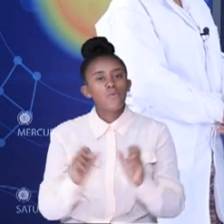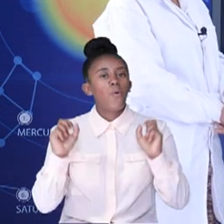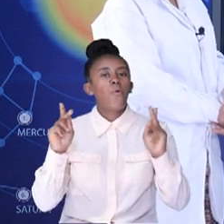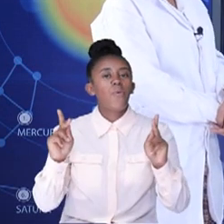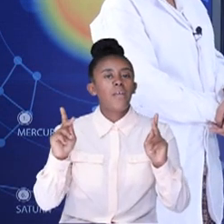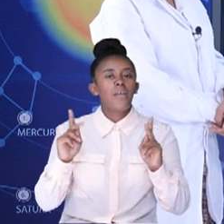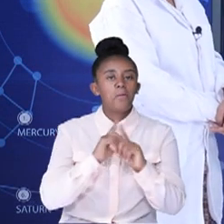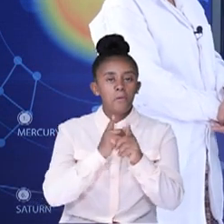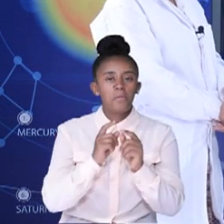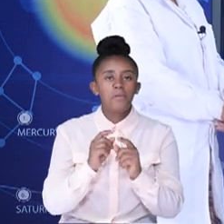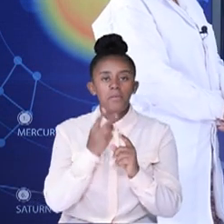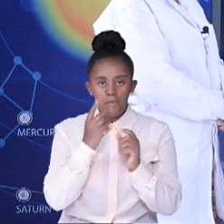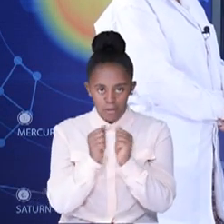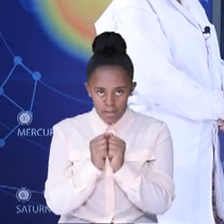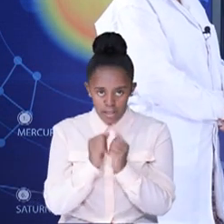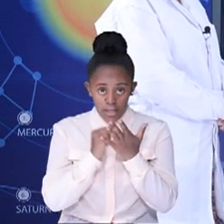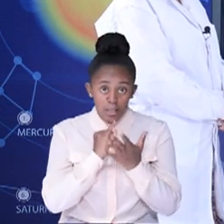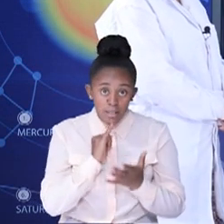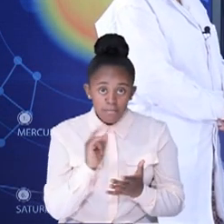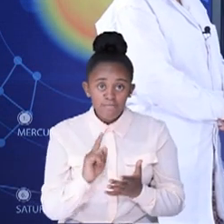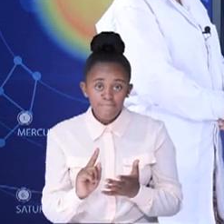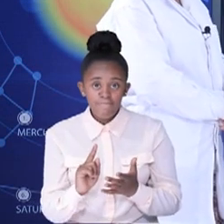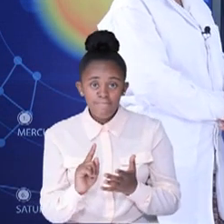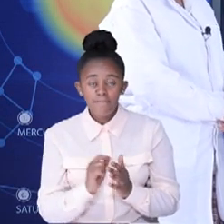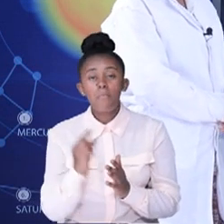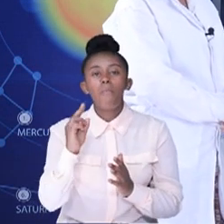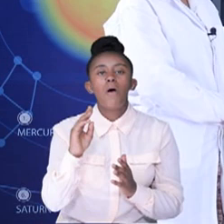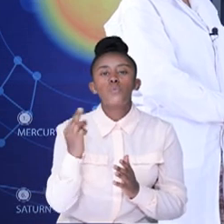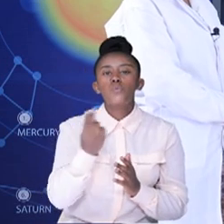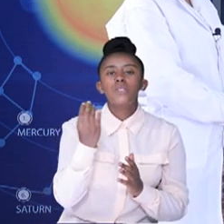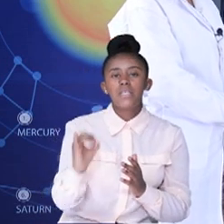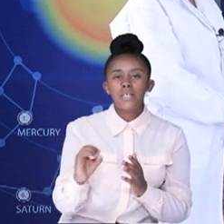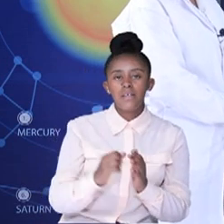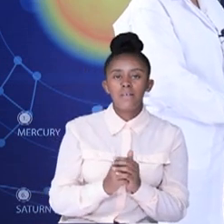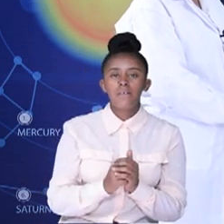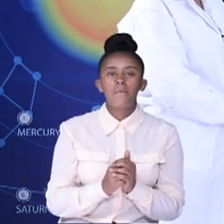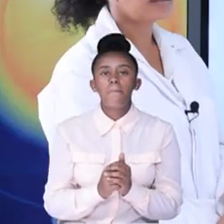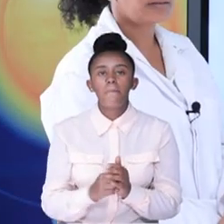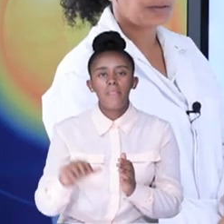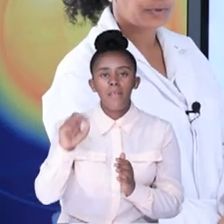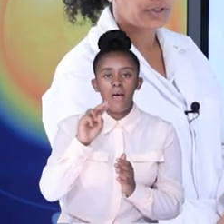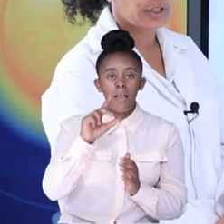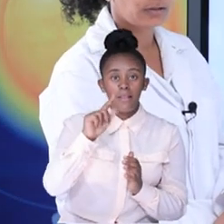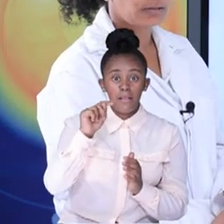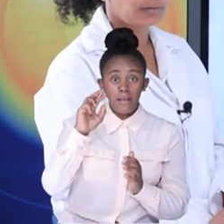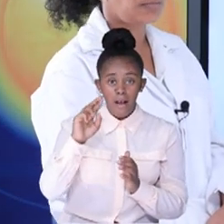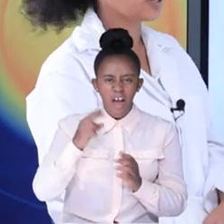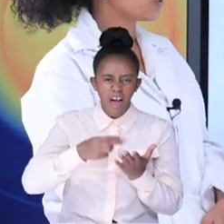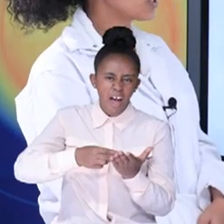Okay, let's see the answer. It is by using ultra high